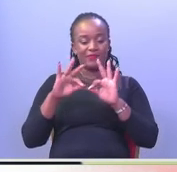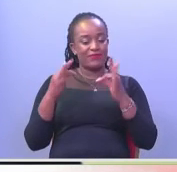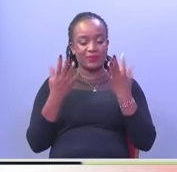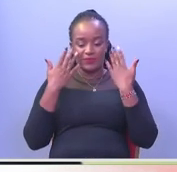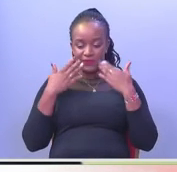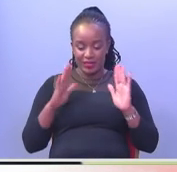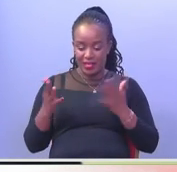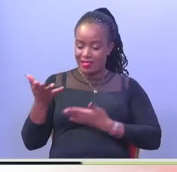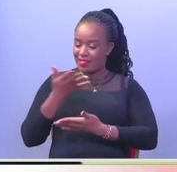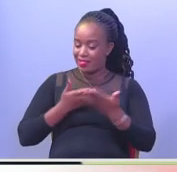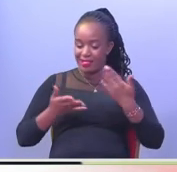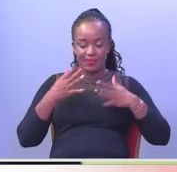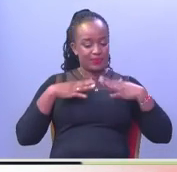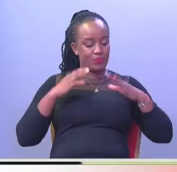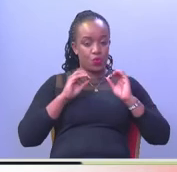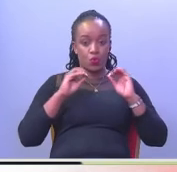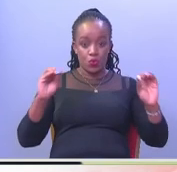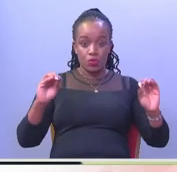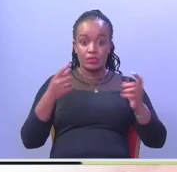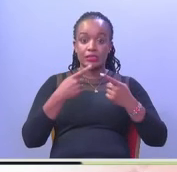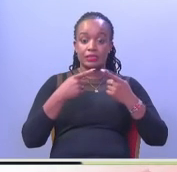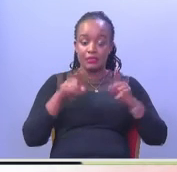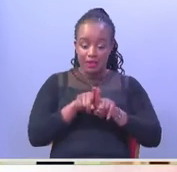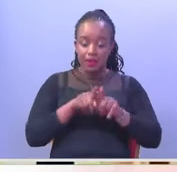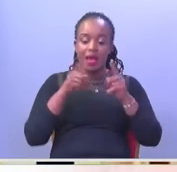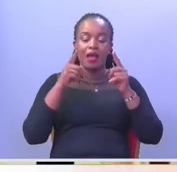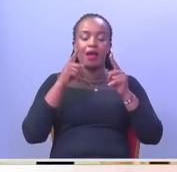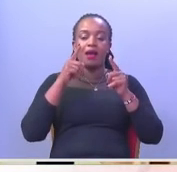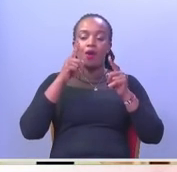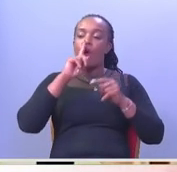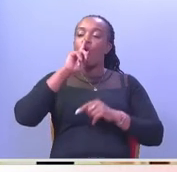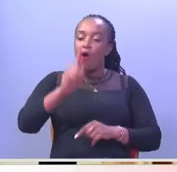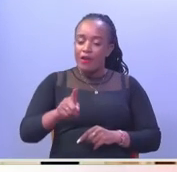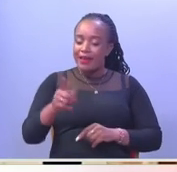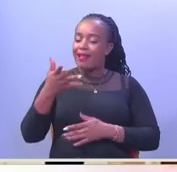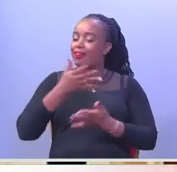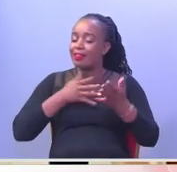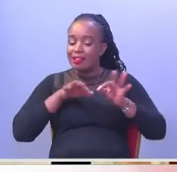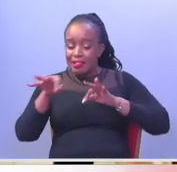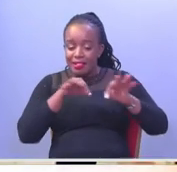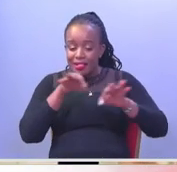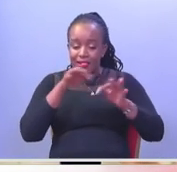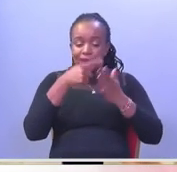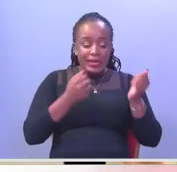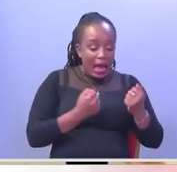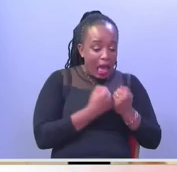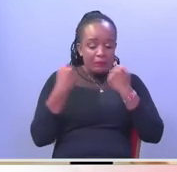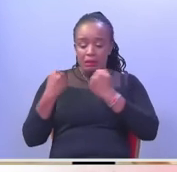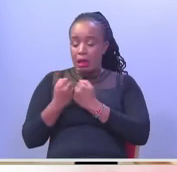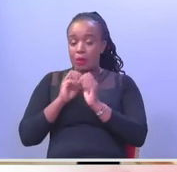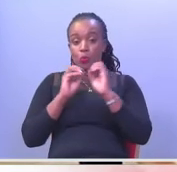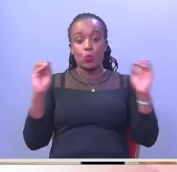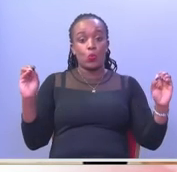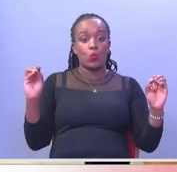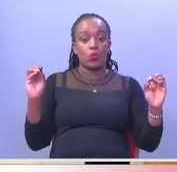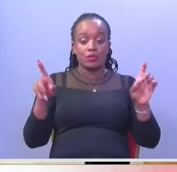with reports indicating that he was instructed by his captors not to talk of his ordeal, where he was held, by whom, and the nature of